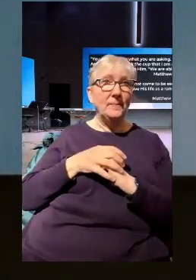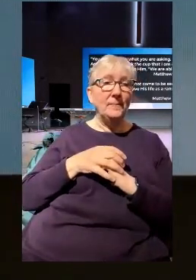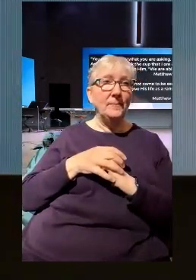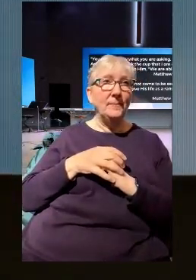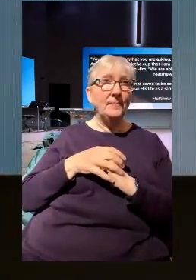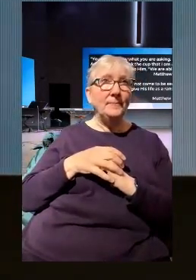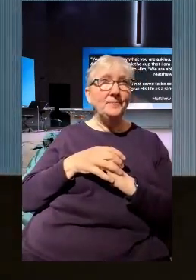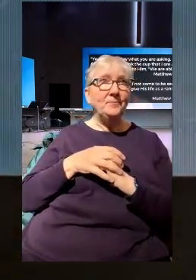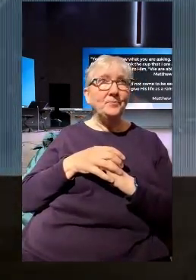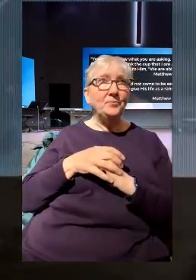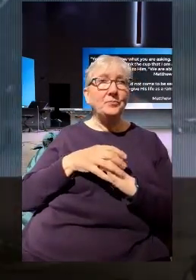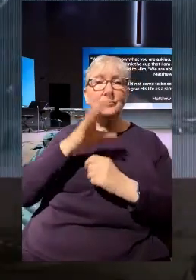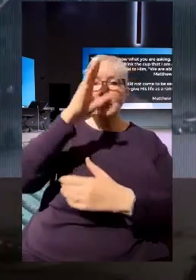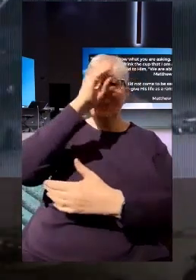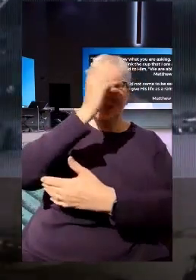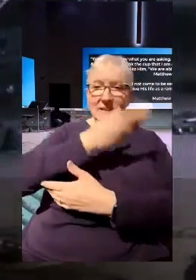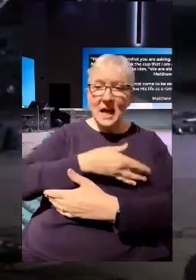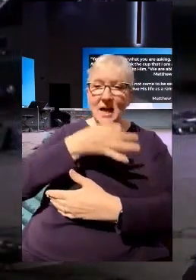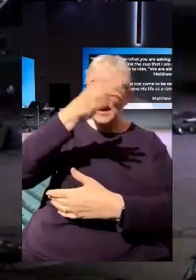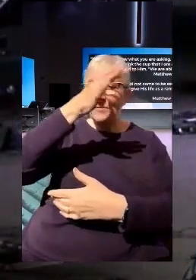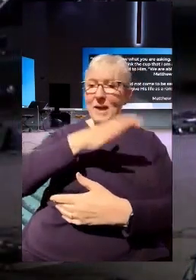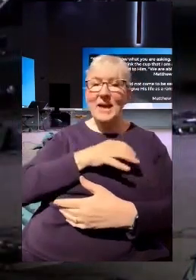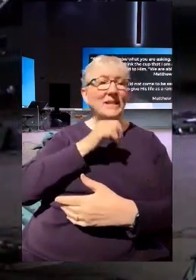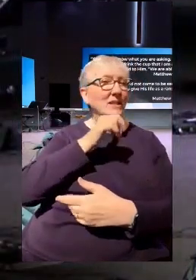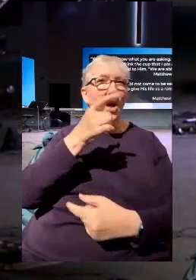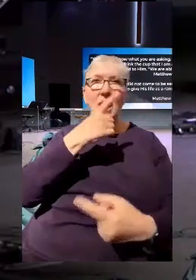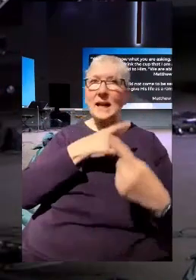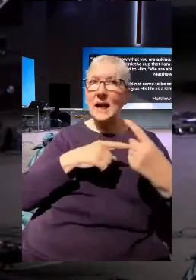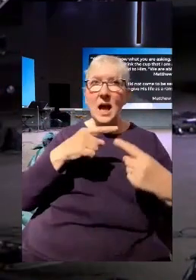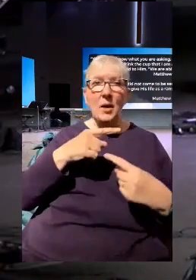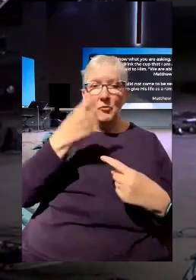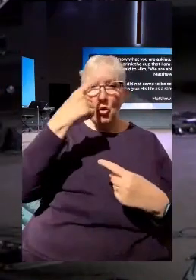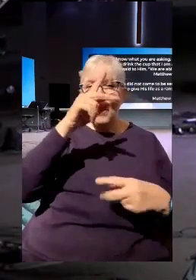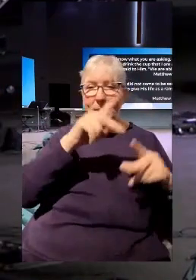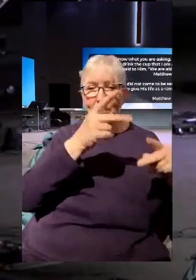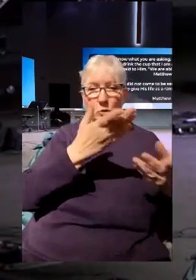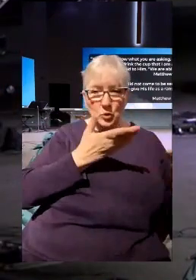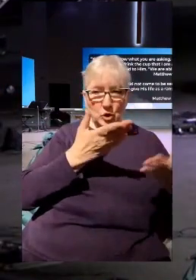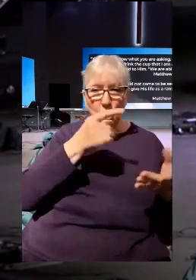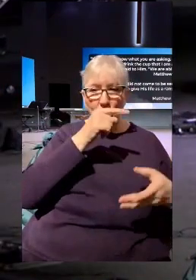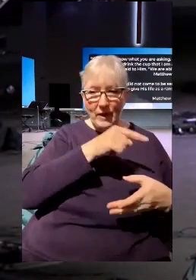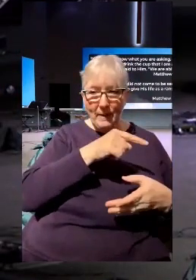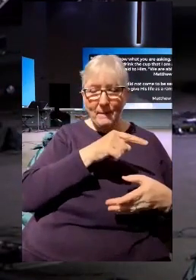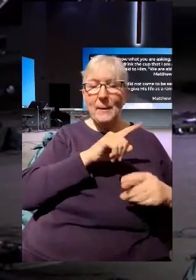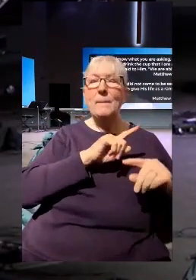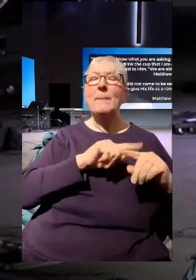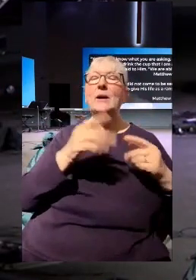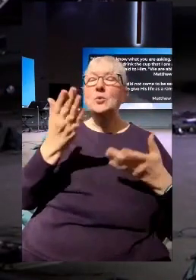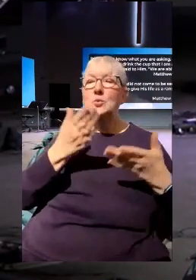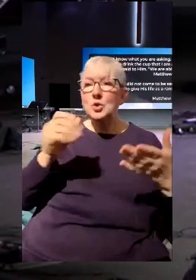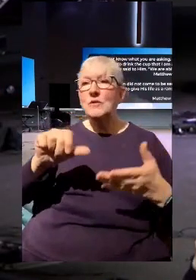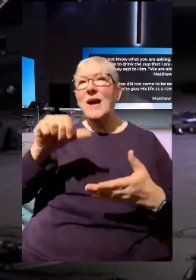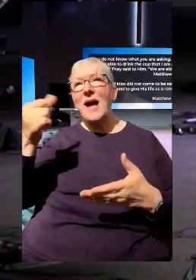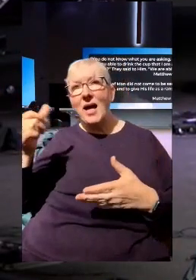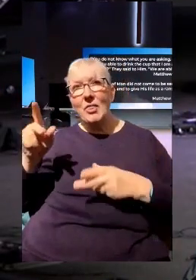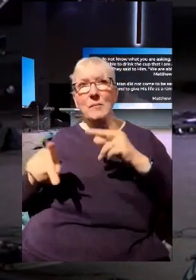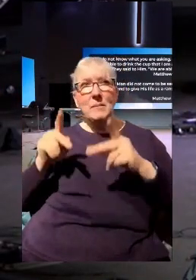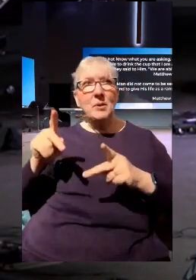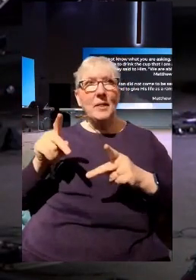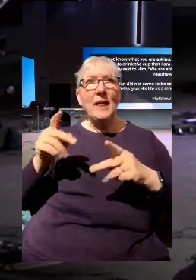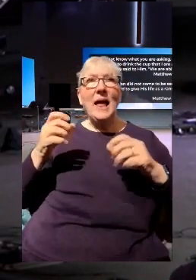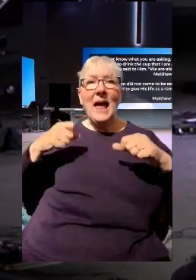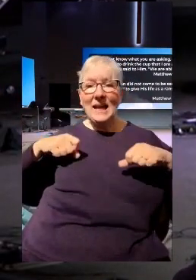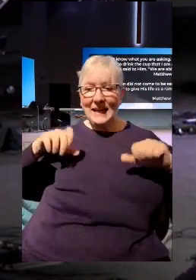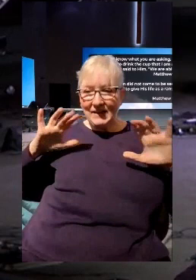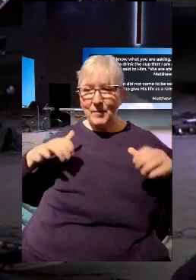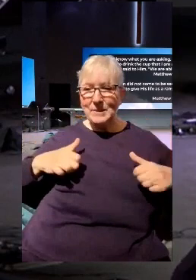The Son of Man did not come to be served, but to serve and to give his life as a ransom for